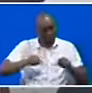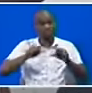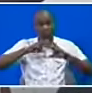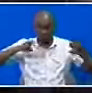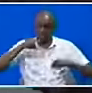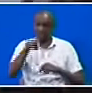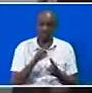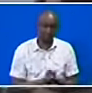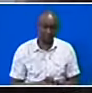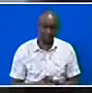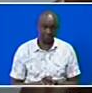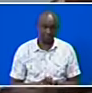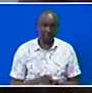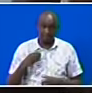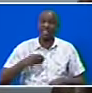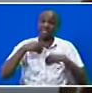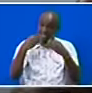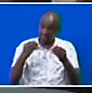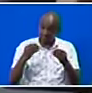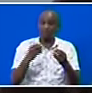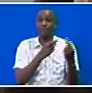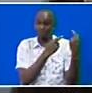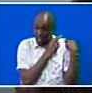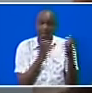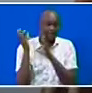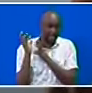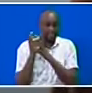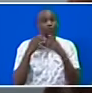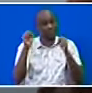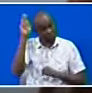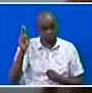investigations. Lawama liko kwa president wa Kenya ambaye Uhuru Kenyatta.